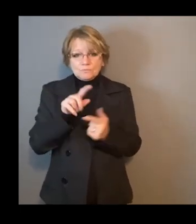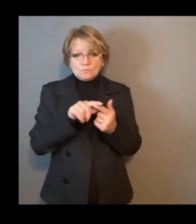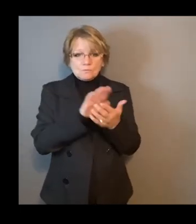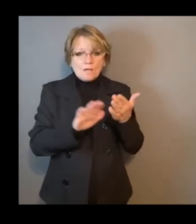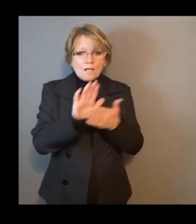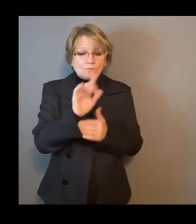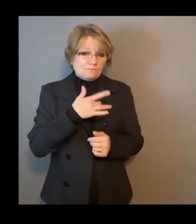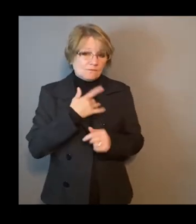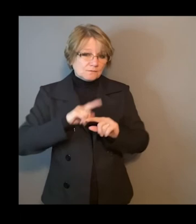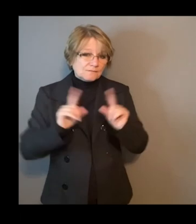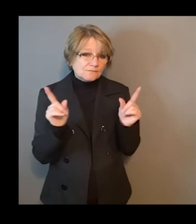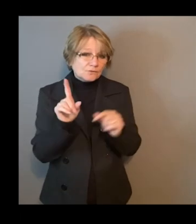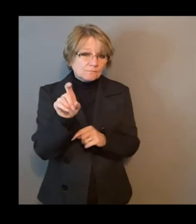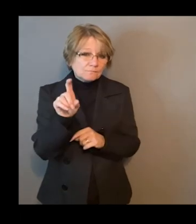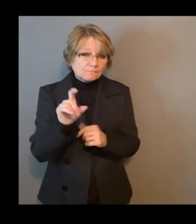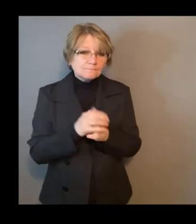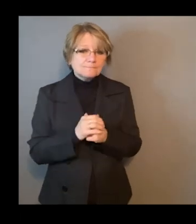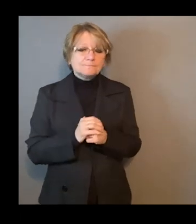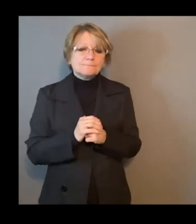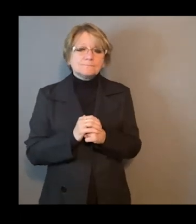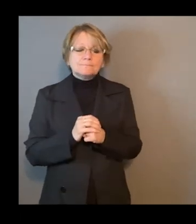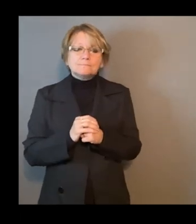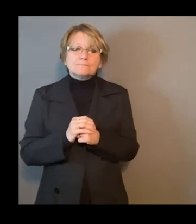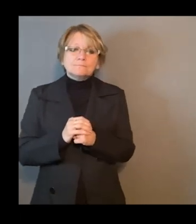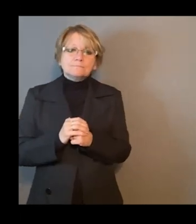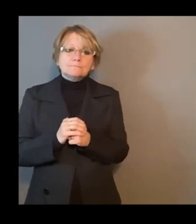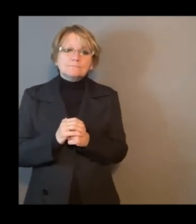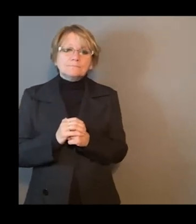how different is that, your high school to college?